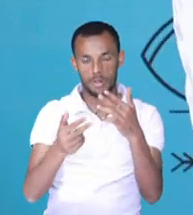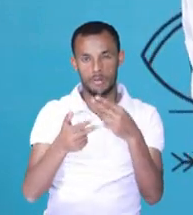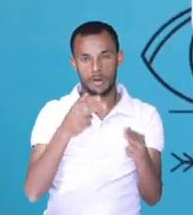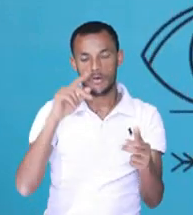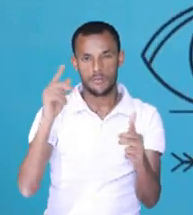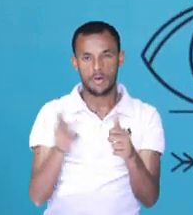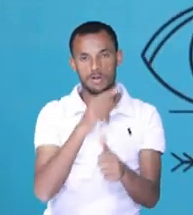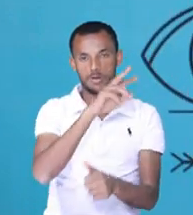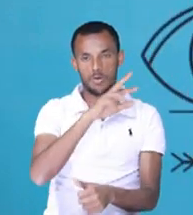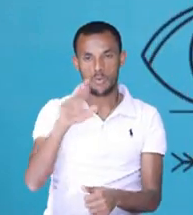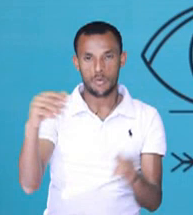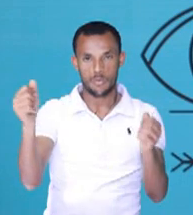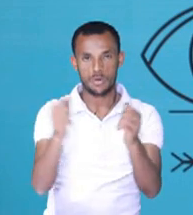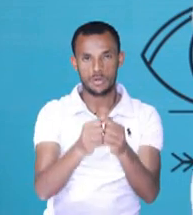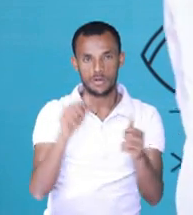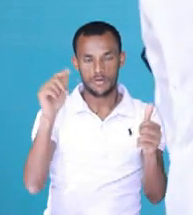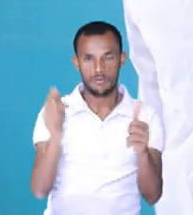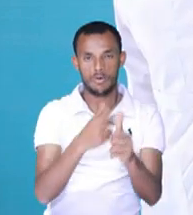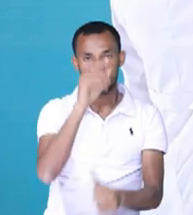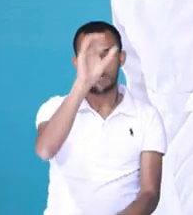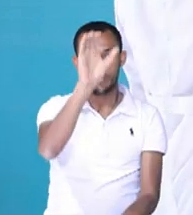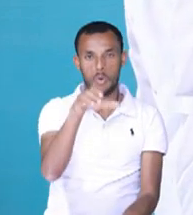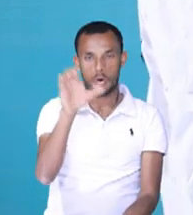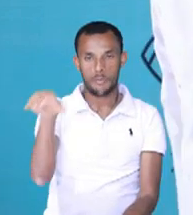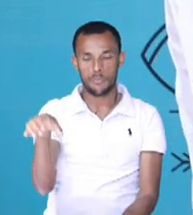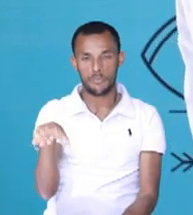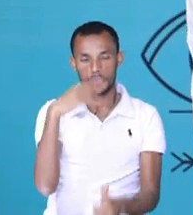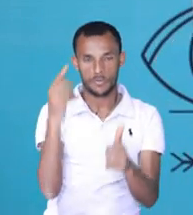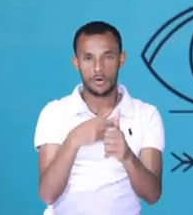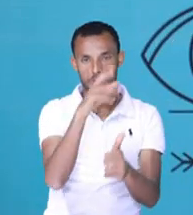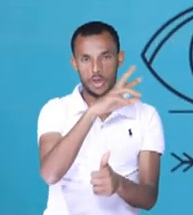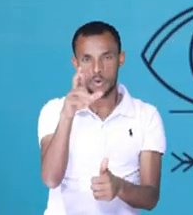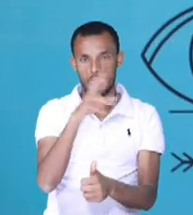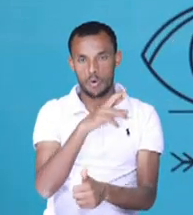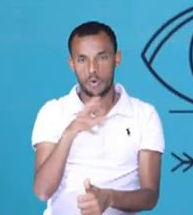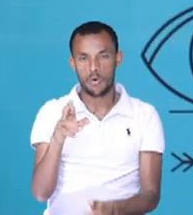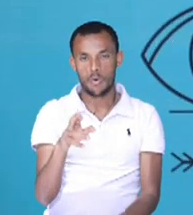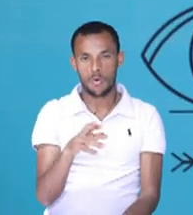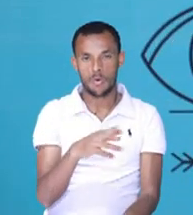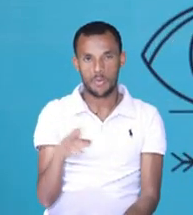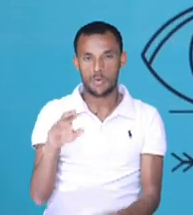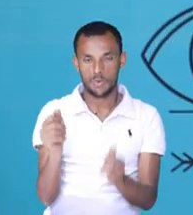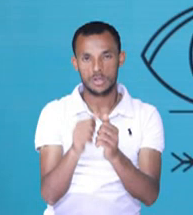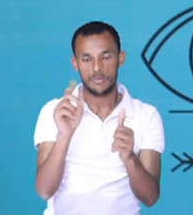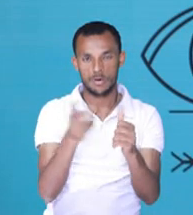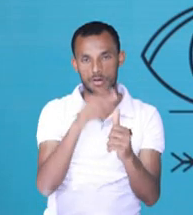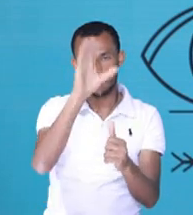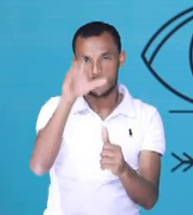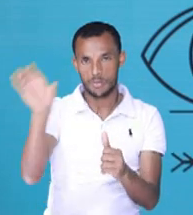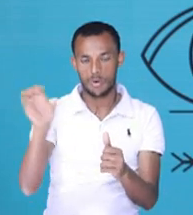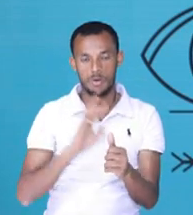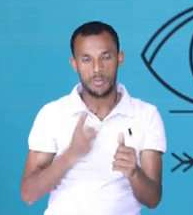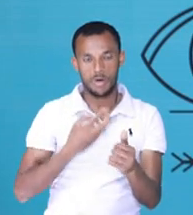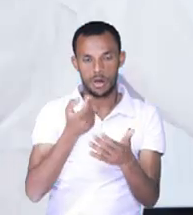the first row with the first column. First row with the first column. Then you are going to